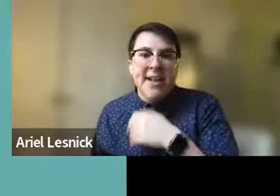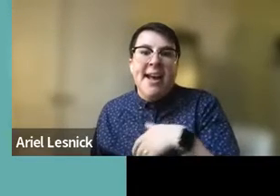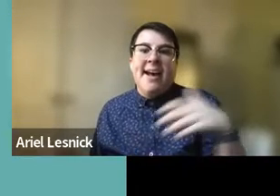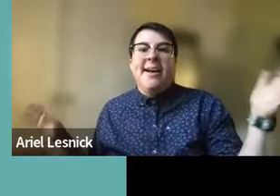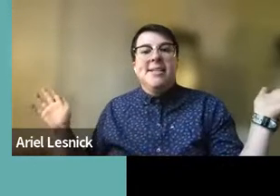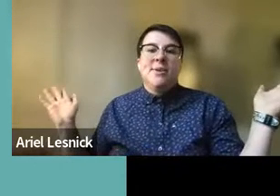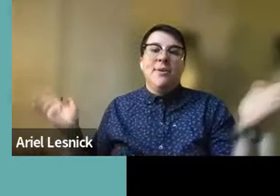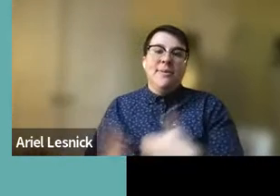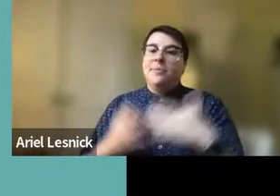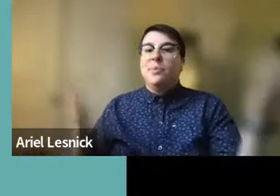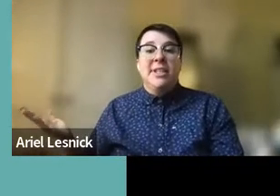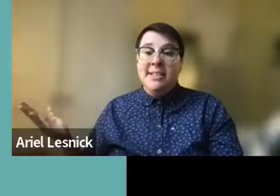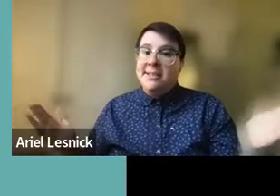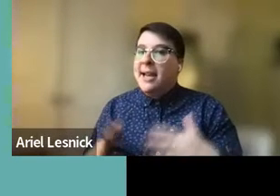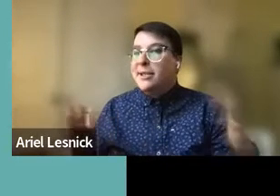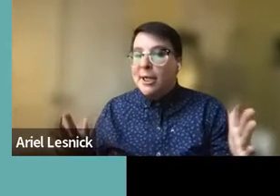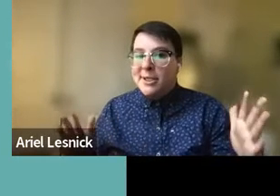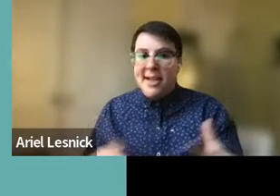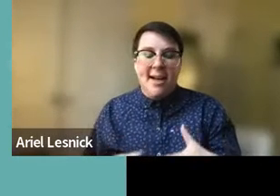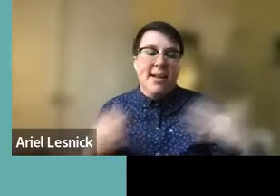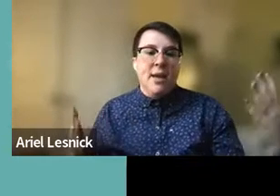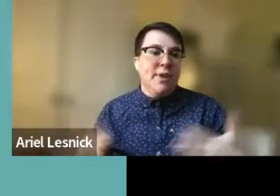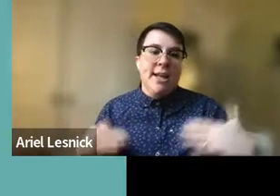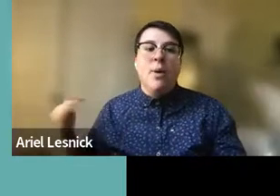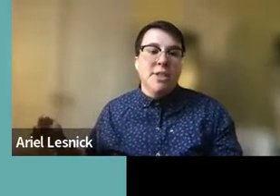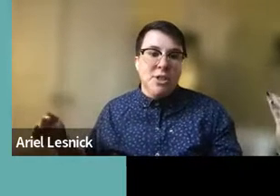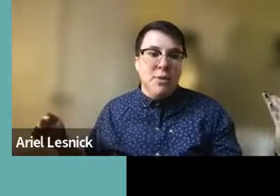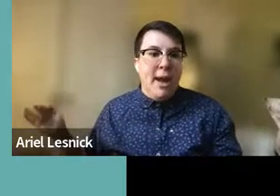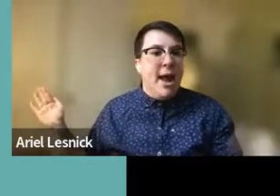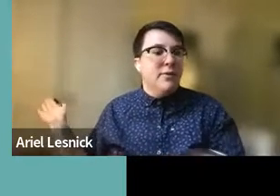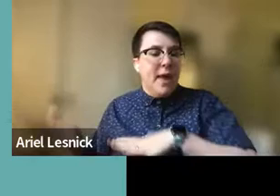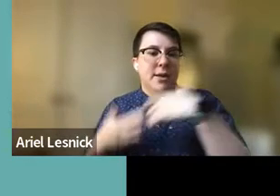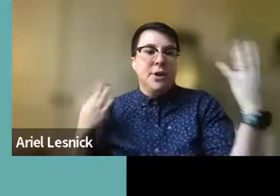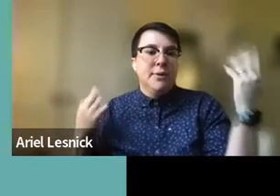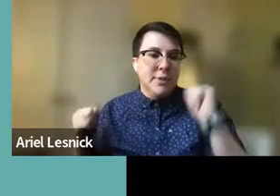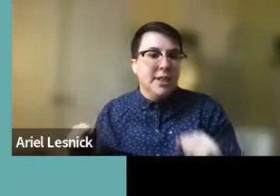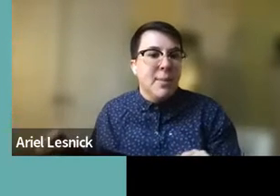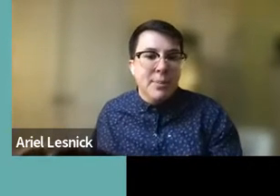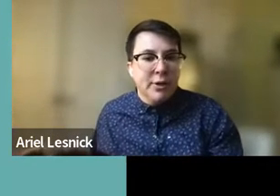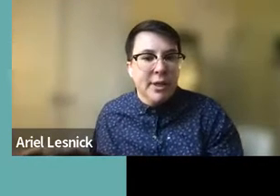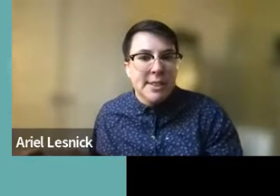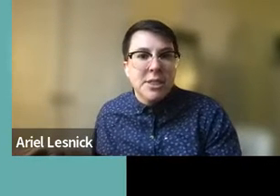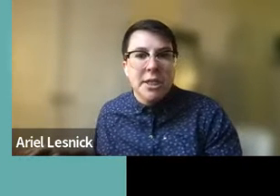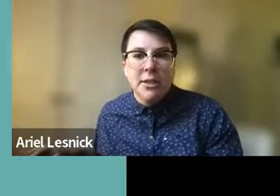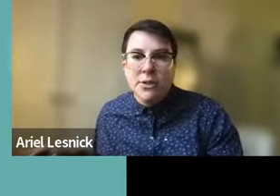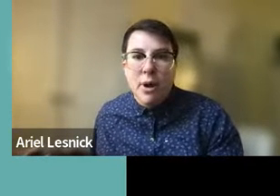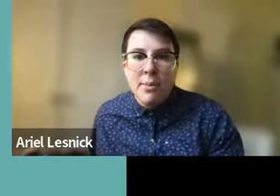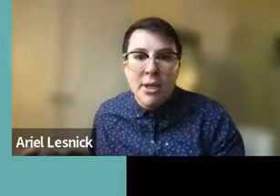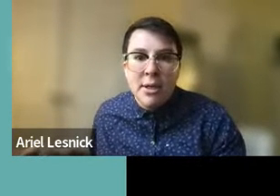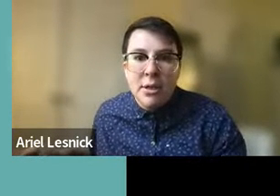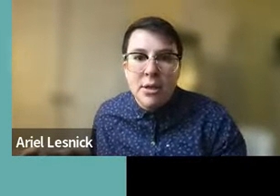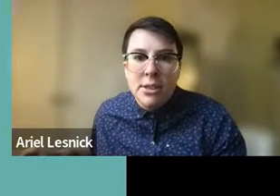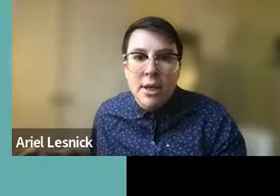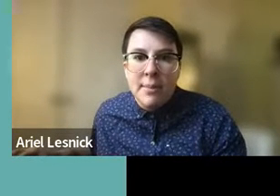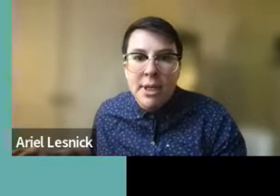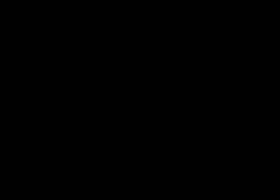lesnick.a@northeastern.edu. So please stay in touch, again, with any questions you might have that, you know, didn't come up during this session. So I'm